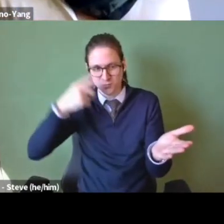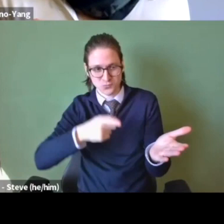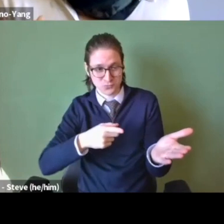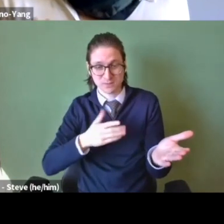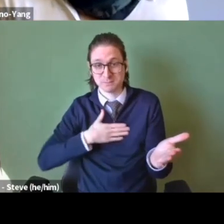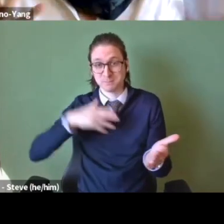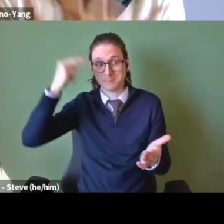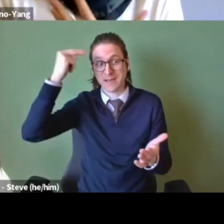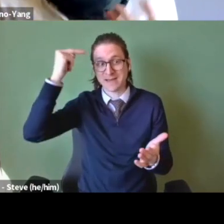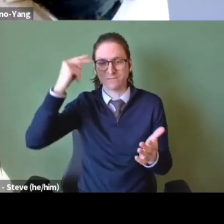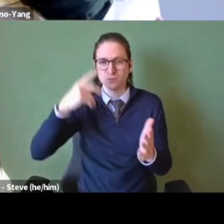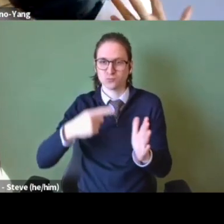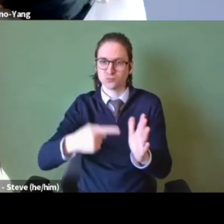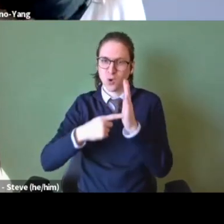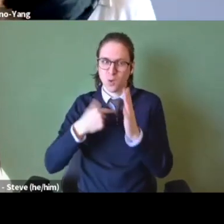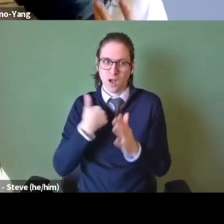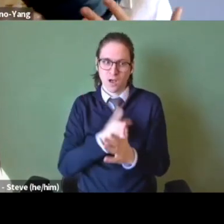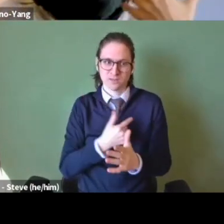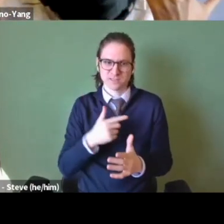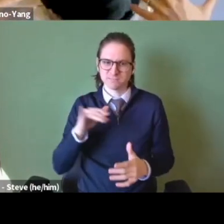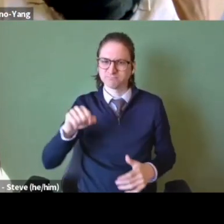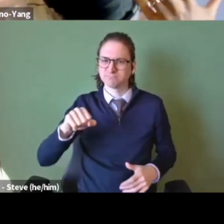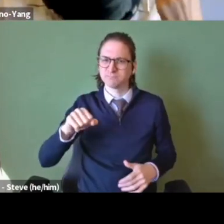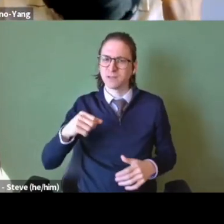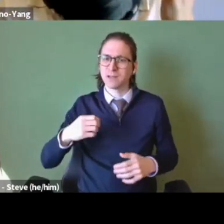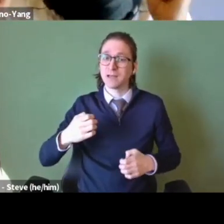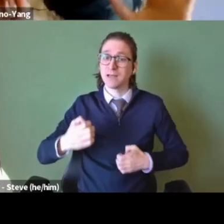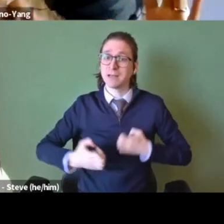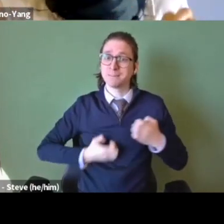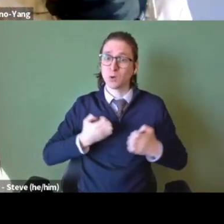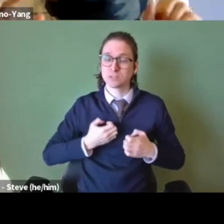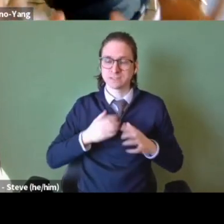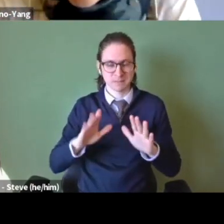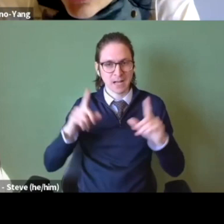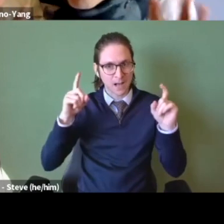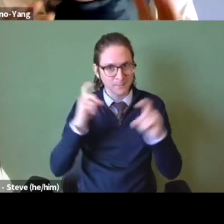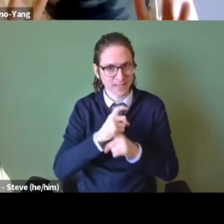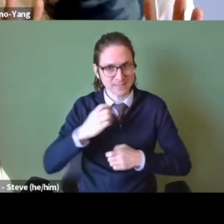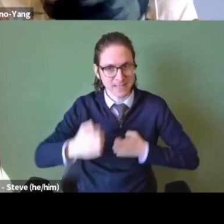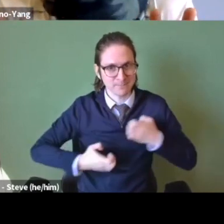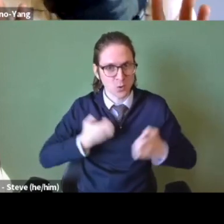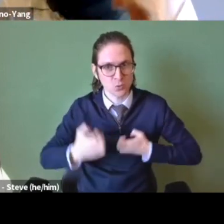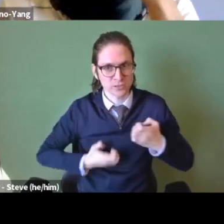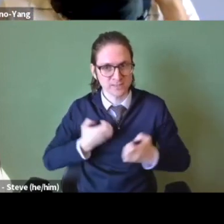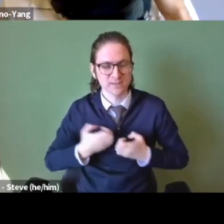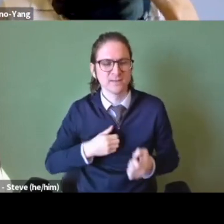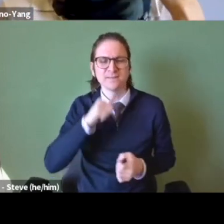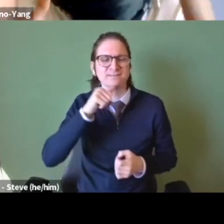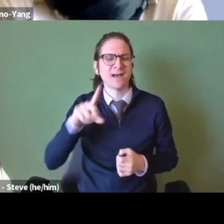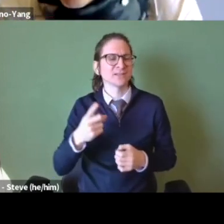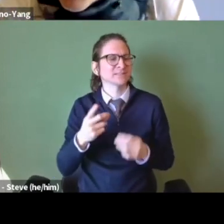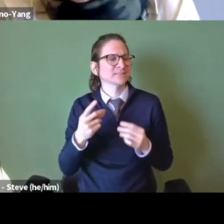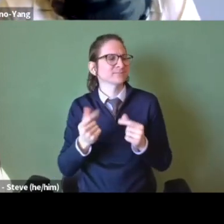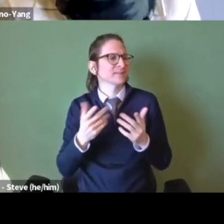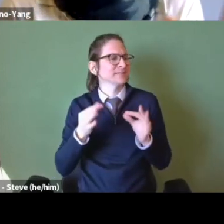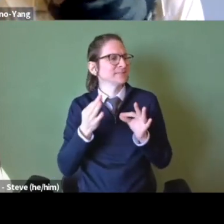emotions, especially complex emotions that are of the sort that are not just reactions to what you see,